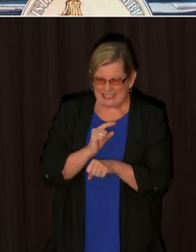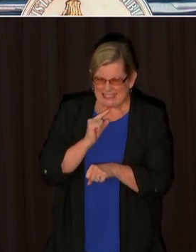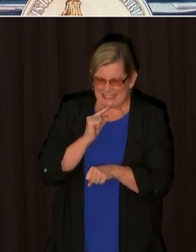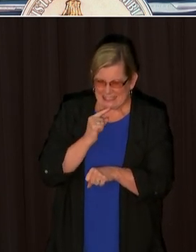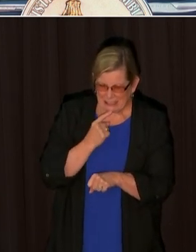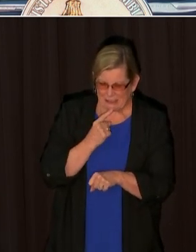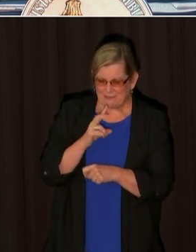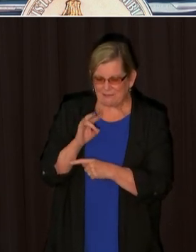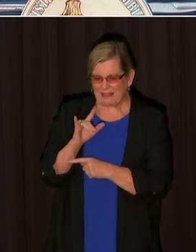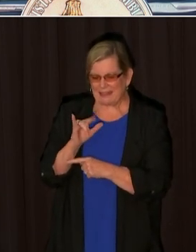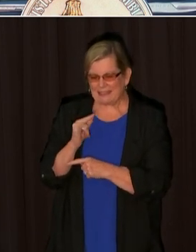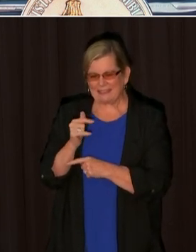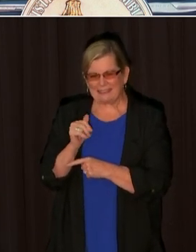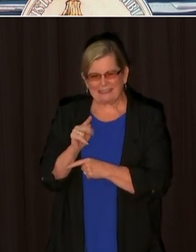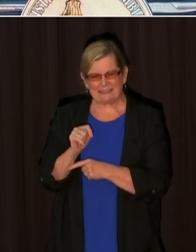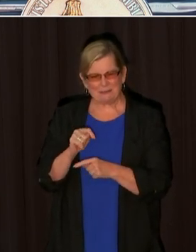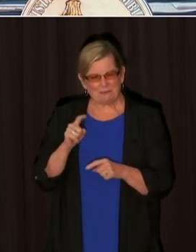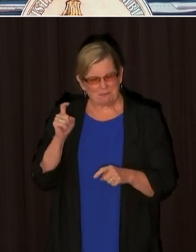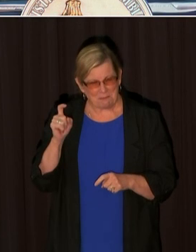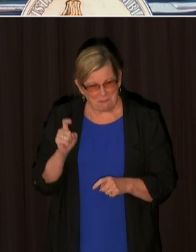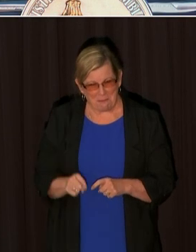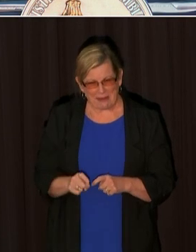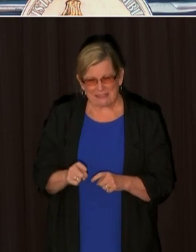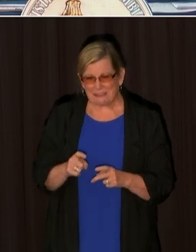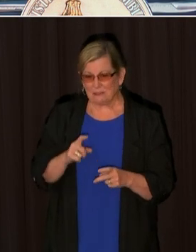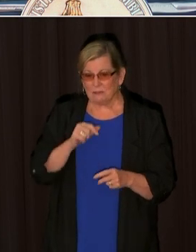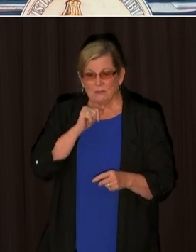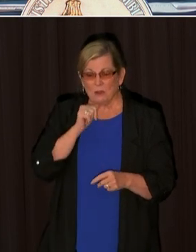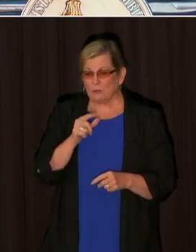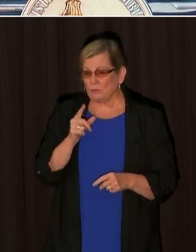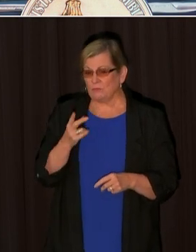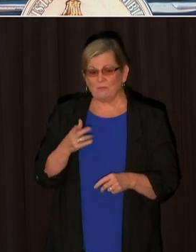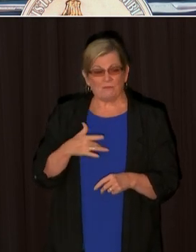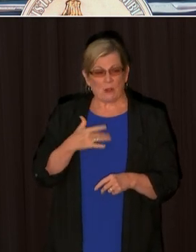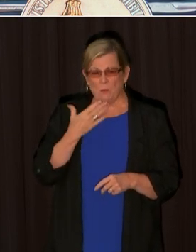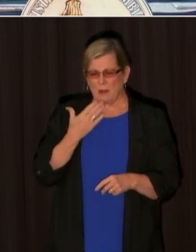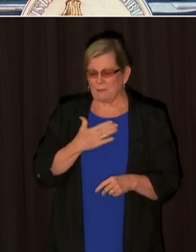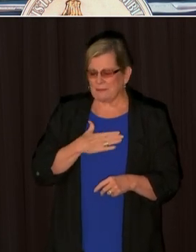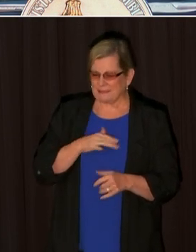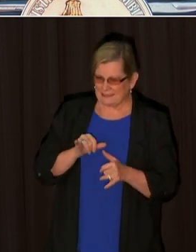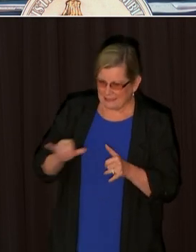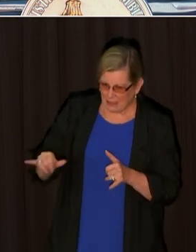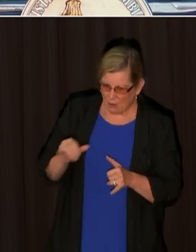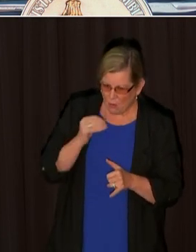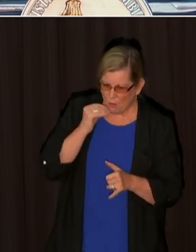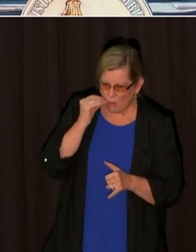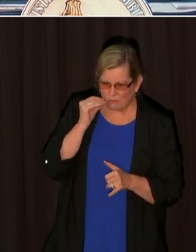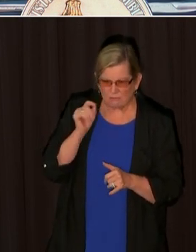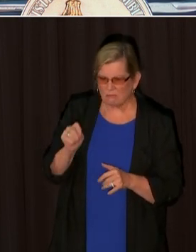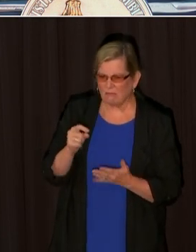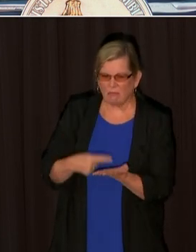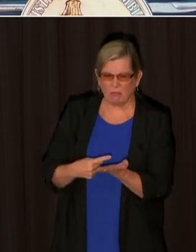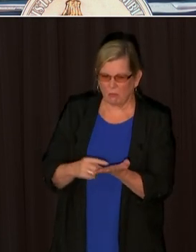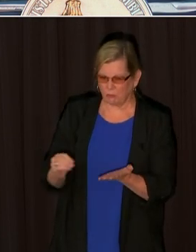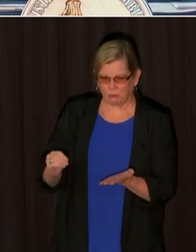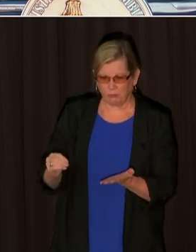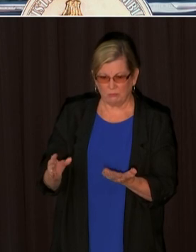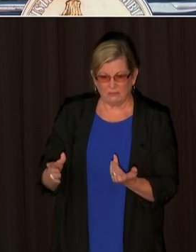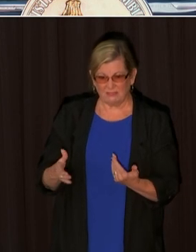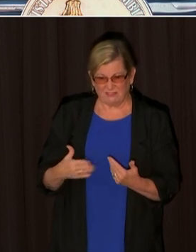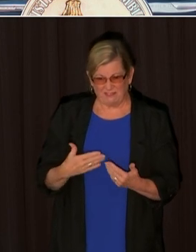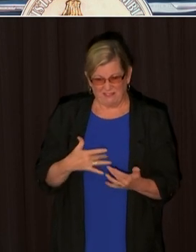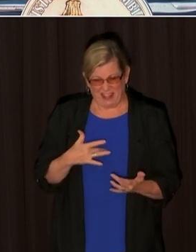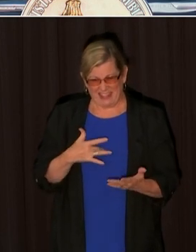mask and stay home if you don't feel well. And regardless of whether you feel sick or not, to continue to